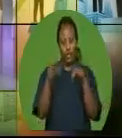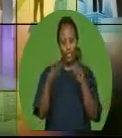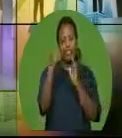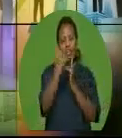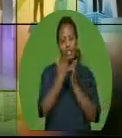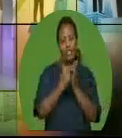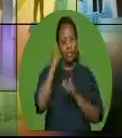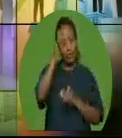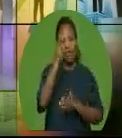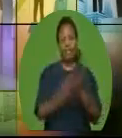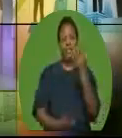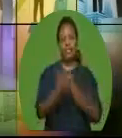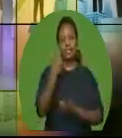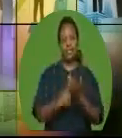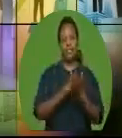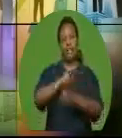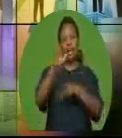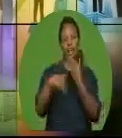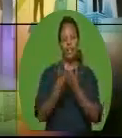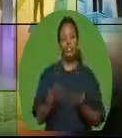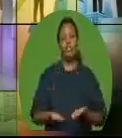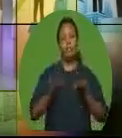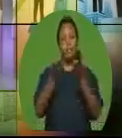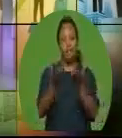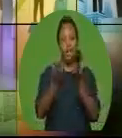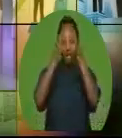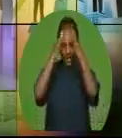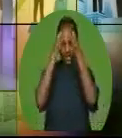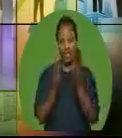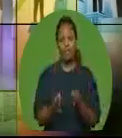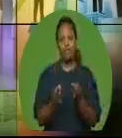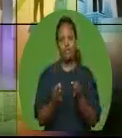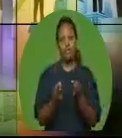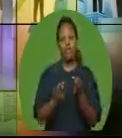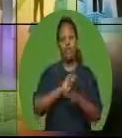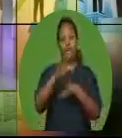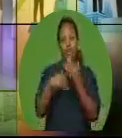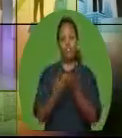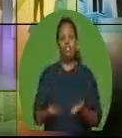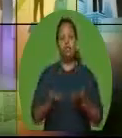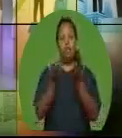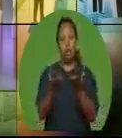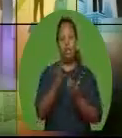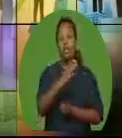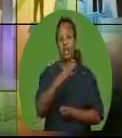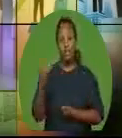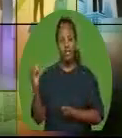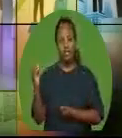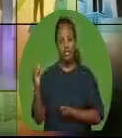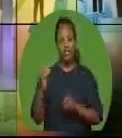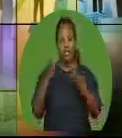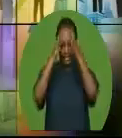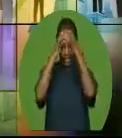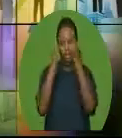in today's lesson, we will discuss aggregate supply, determinants of aggregate supply,